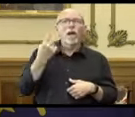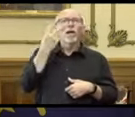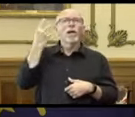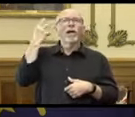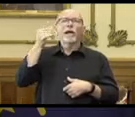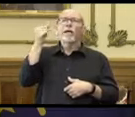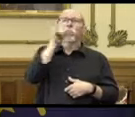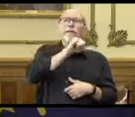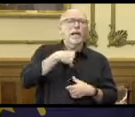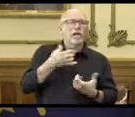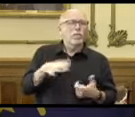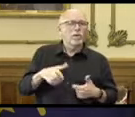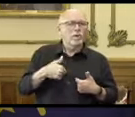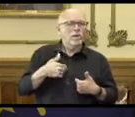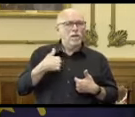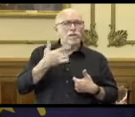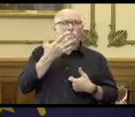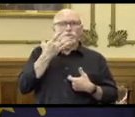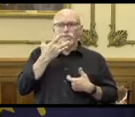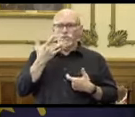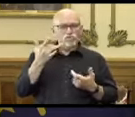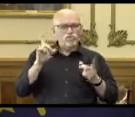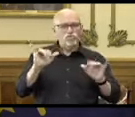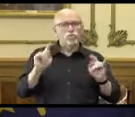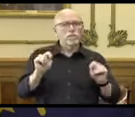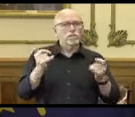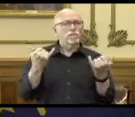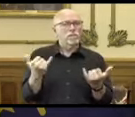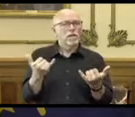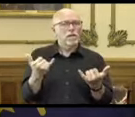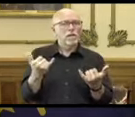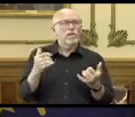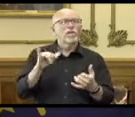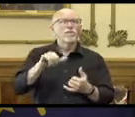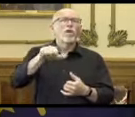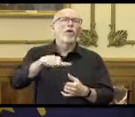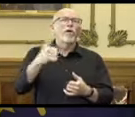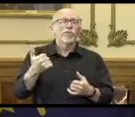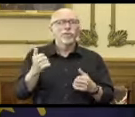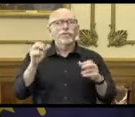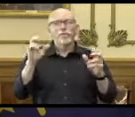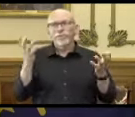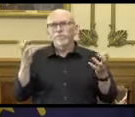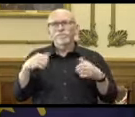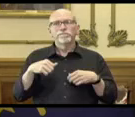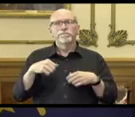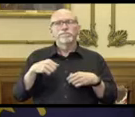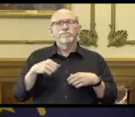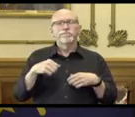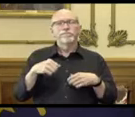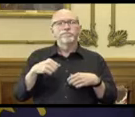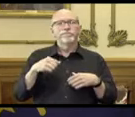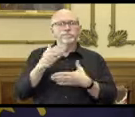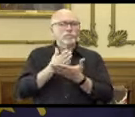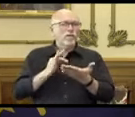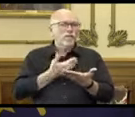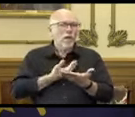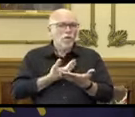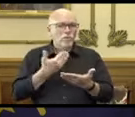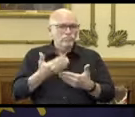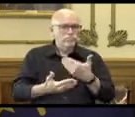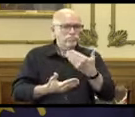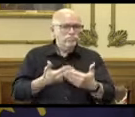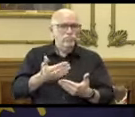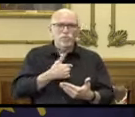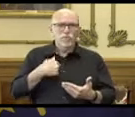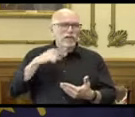were or are right now. So this is just yet another piece of the puzzle that we need to